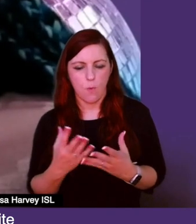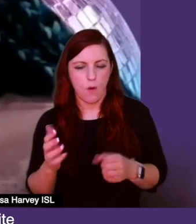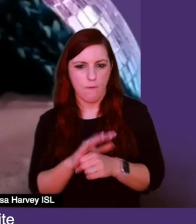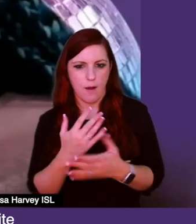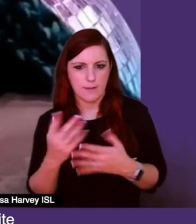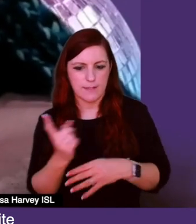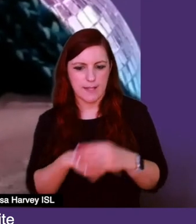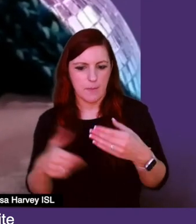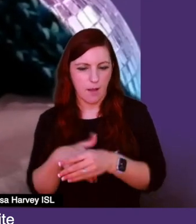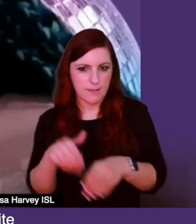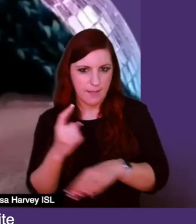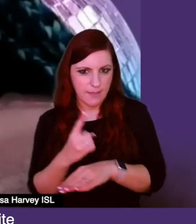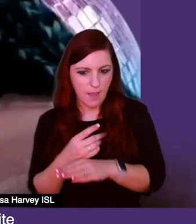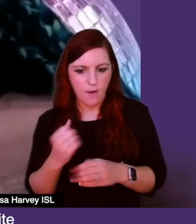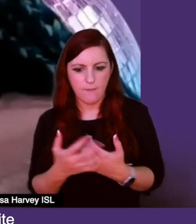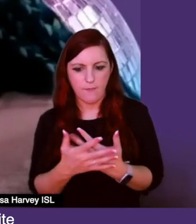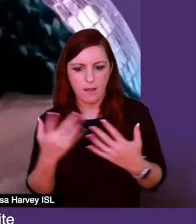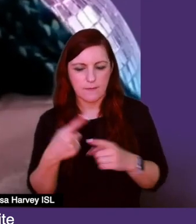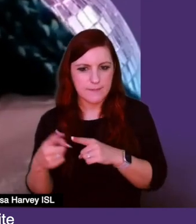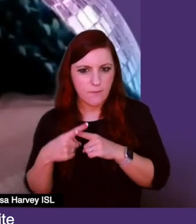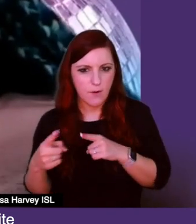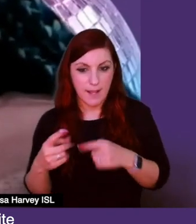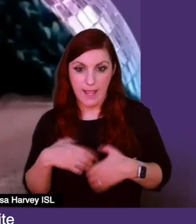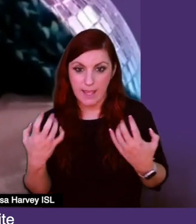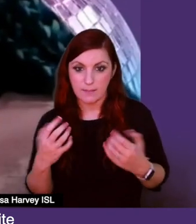content creator, a lot of us get quite a lot of hate